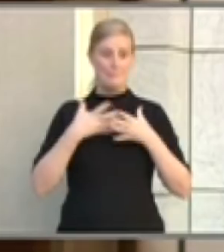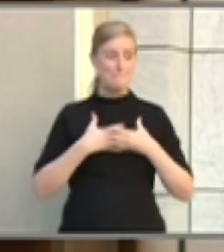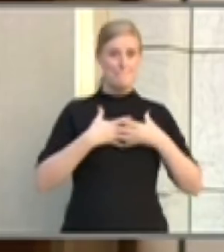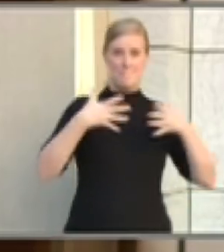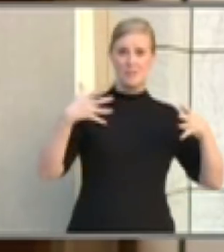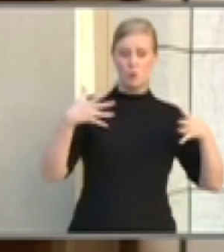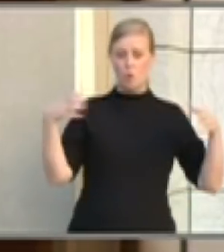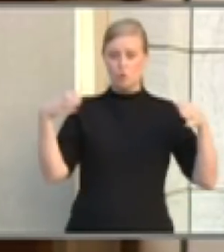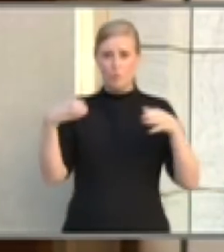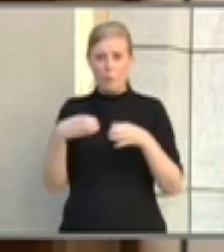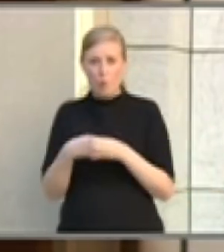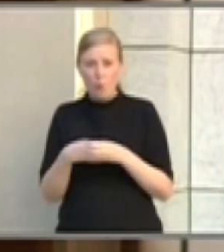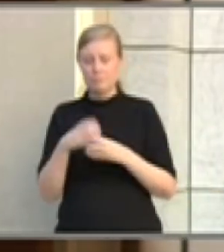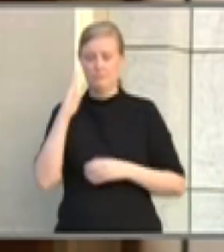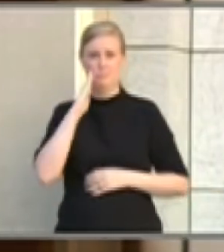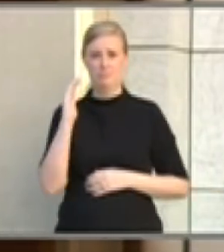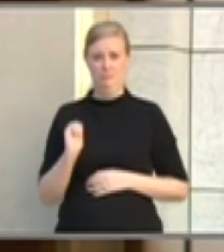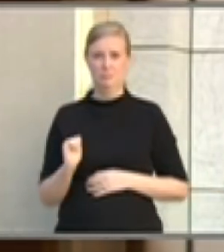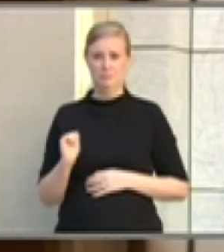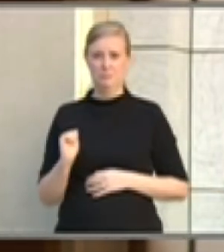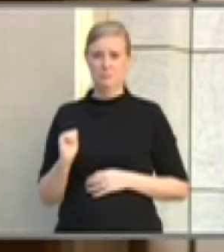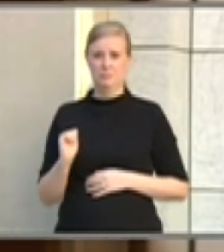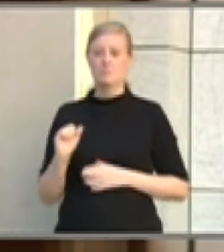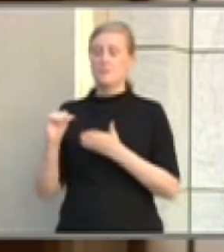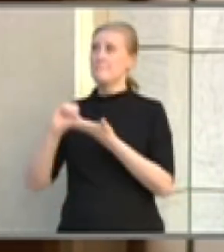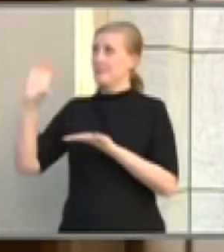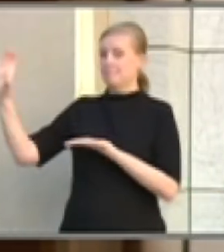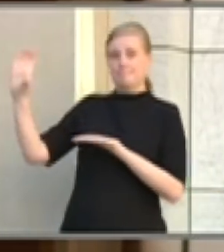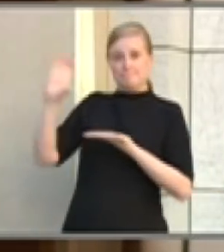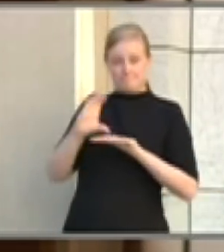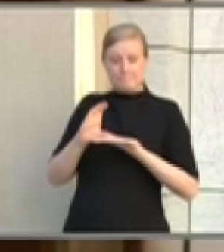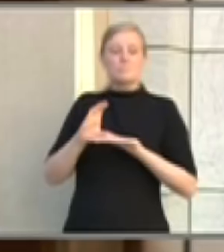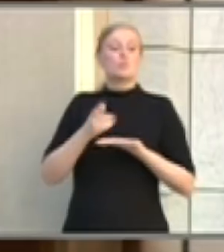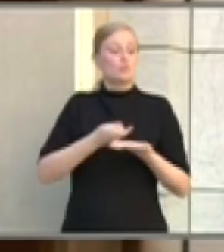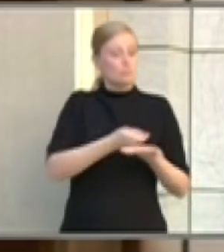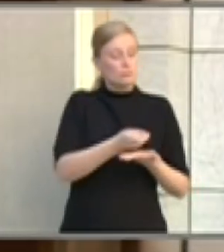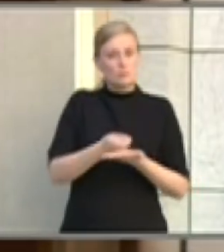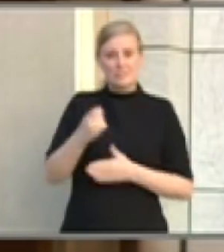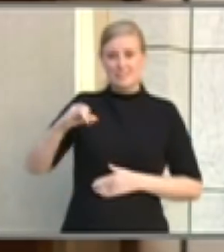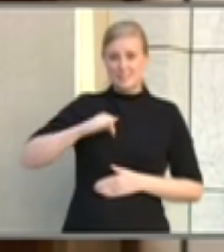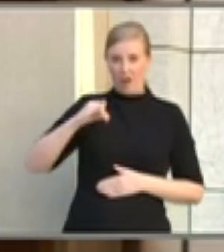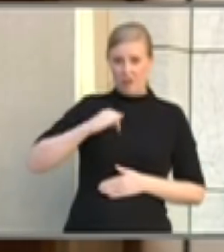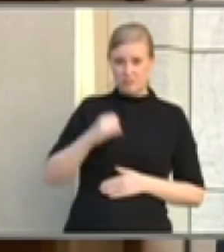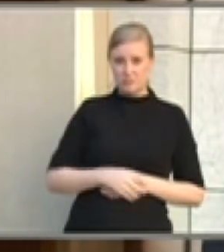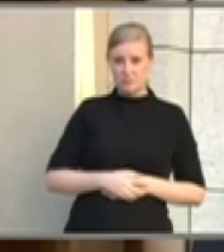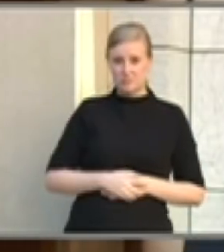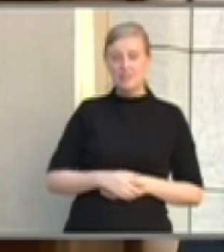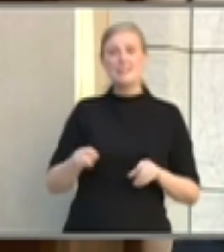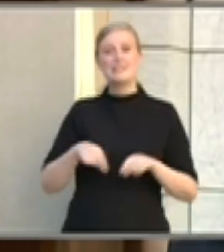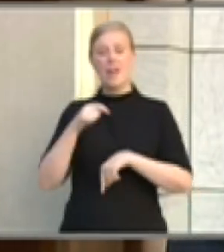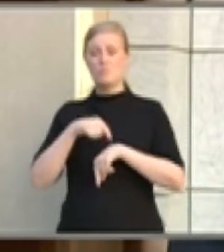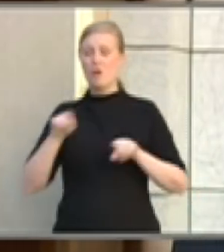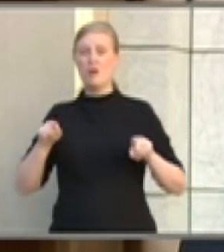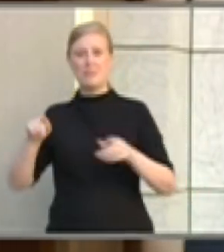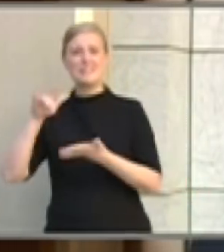right across our entire economy, share the load with our welfare system to deliver these important income